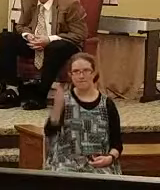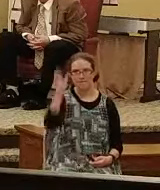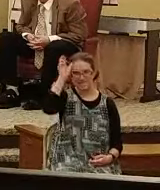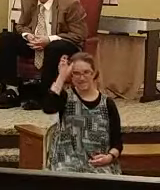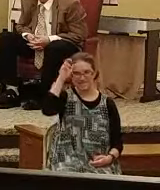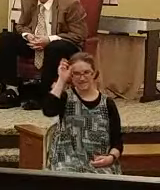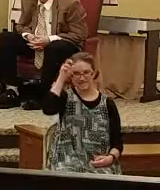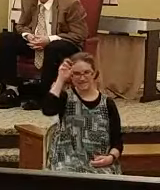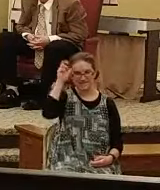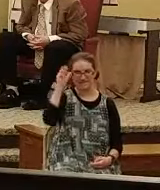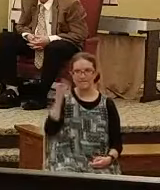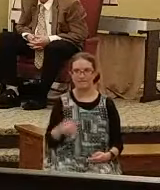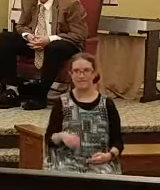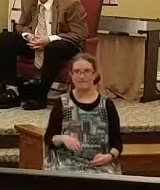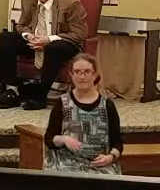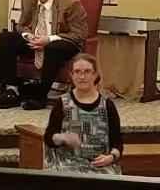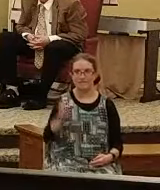tricker.